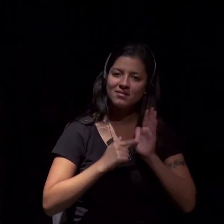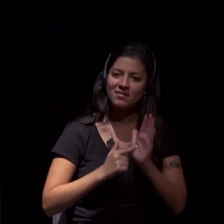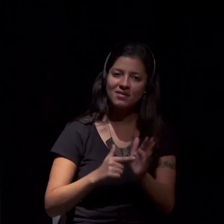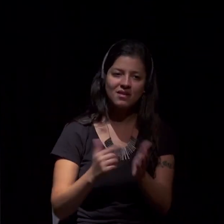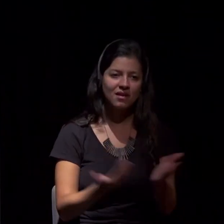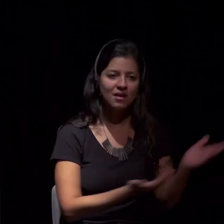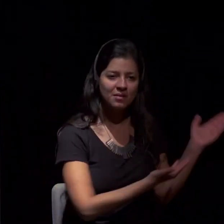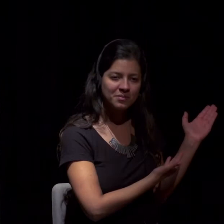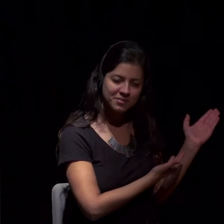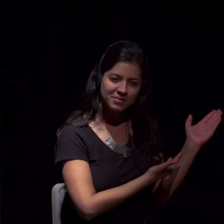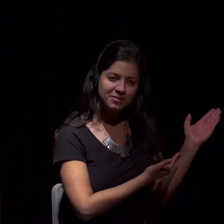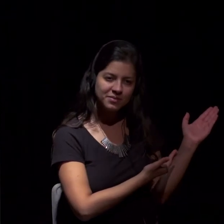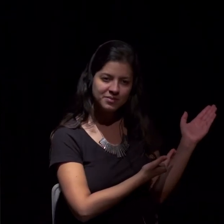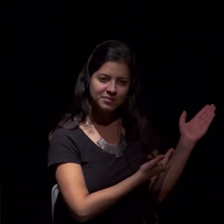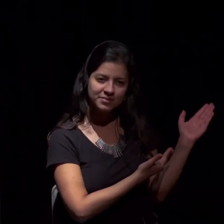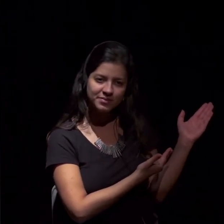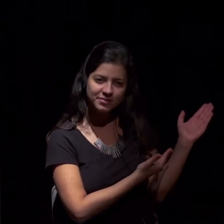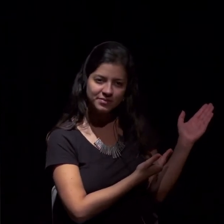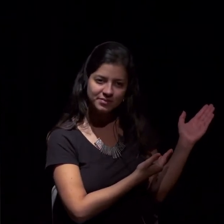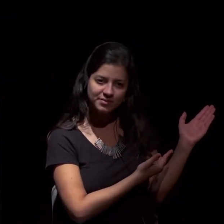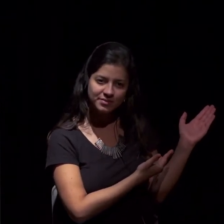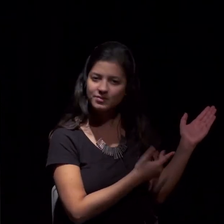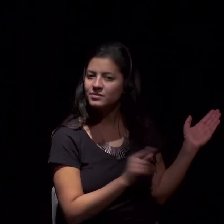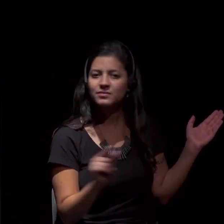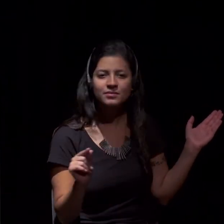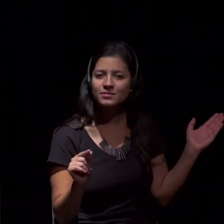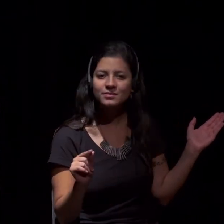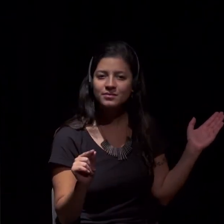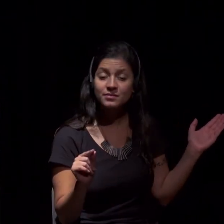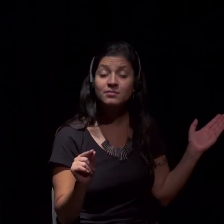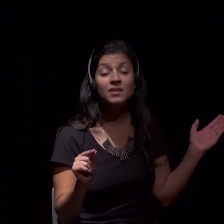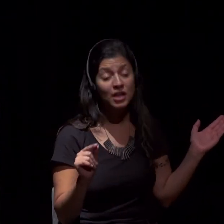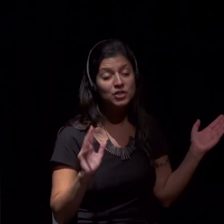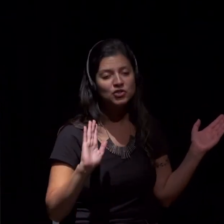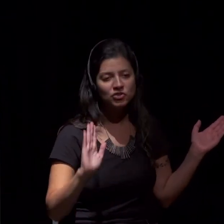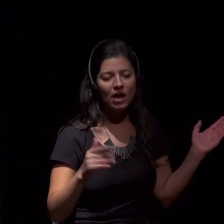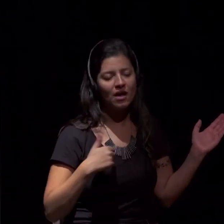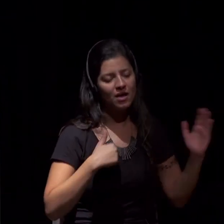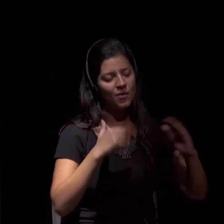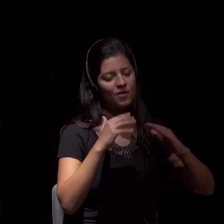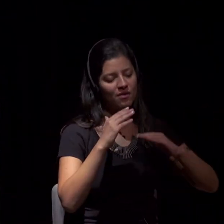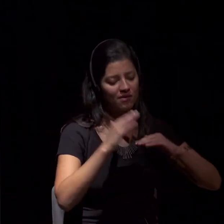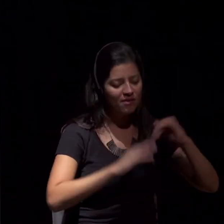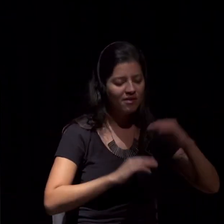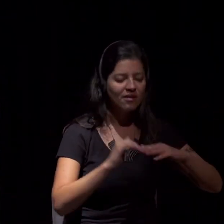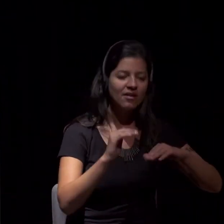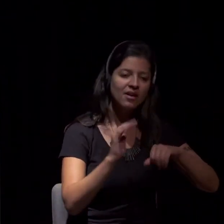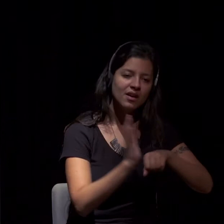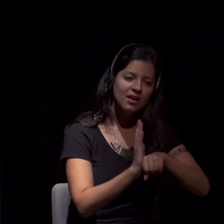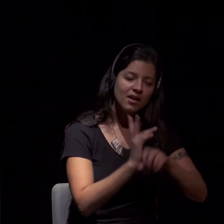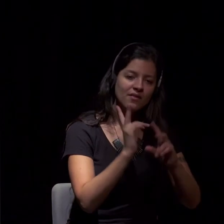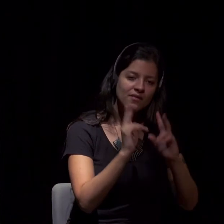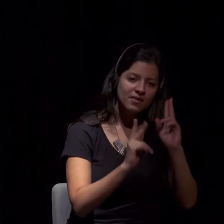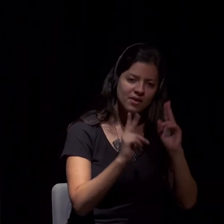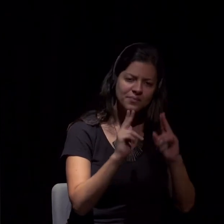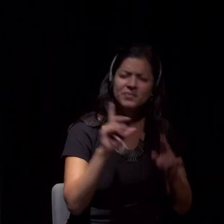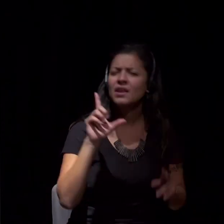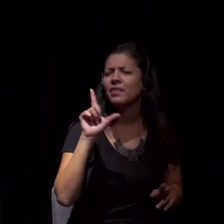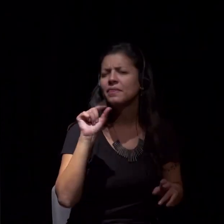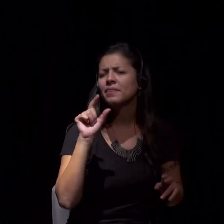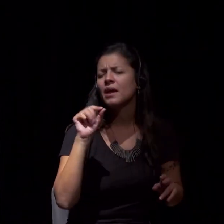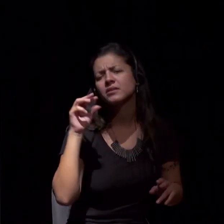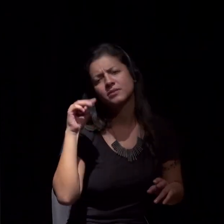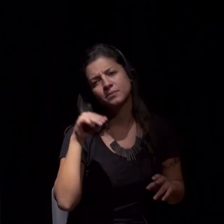what I just recently finished editing, which is a 10-minute video that